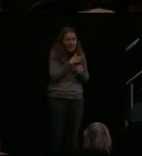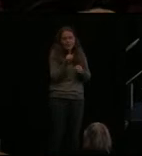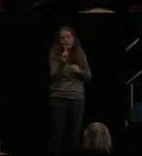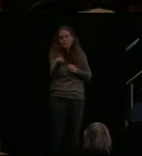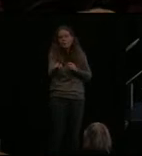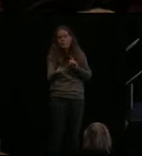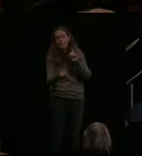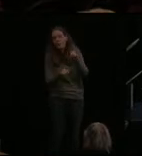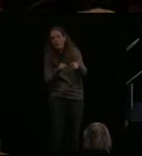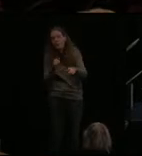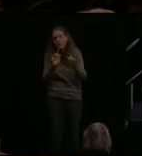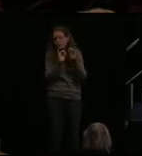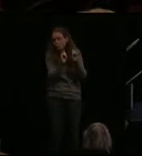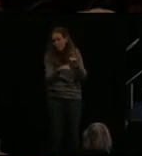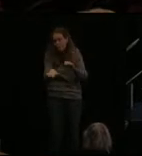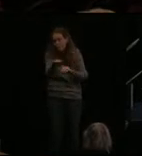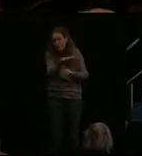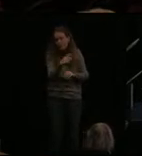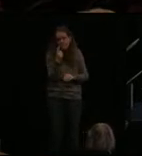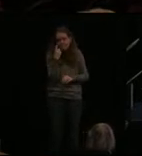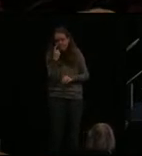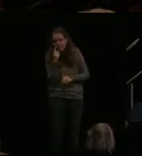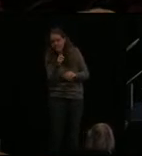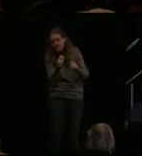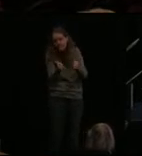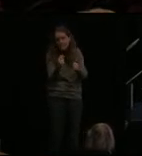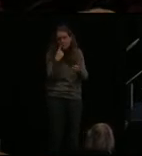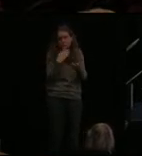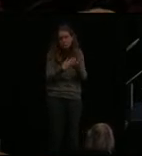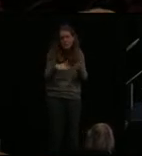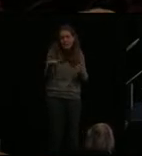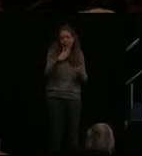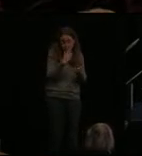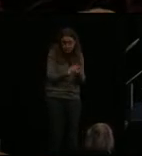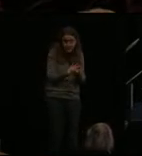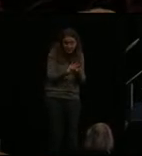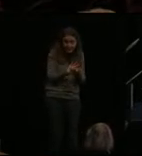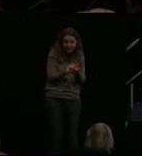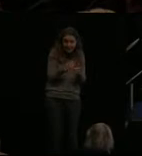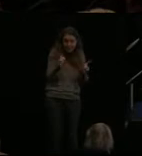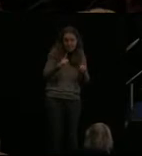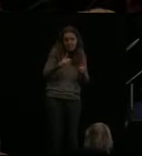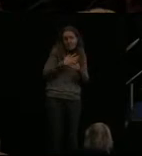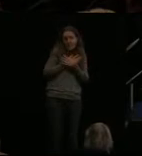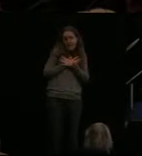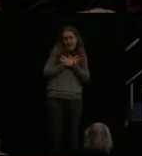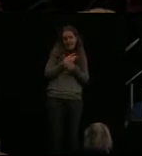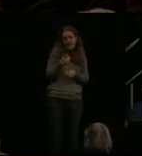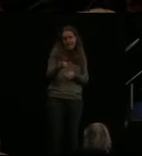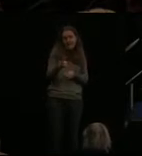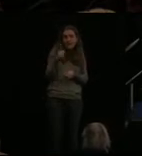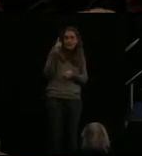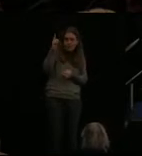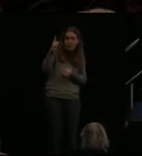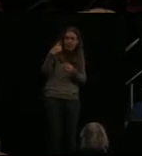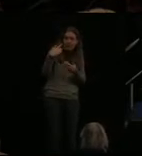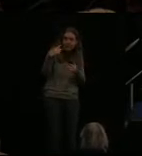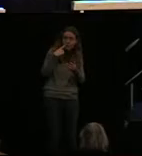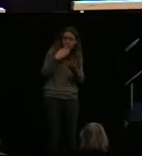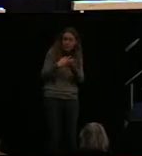out into the land to check it out, see if it's good, see if the promised land really is what we would love it to be and what God has promised it to